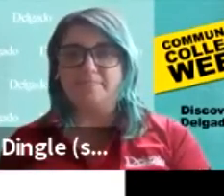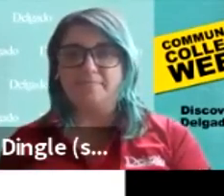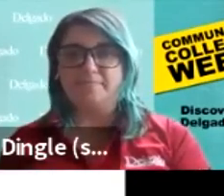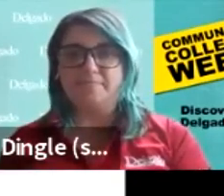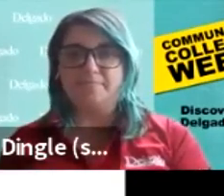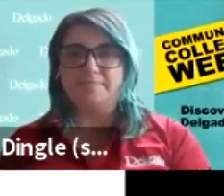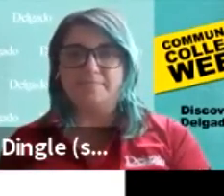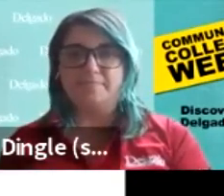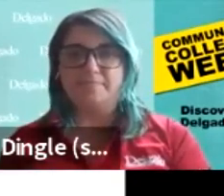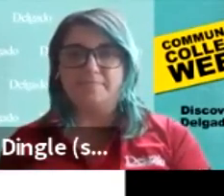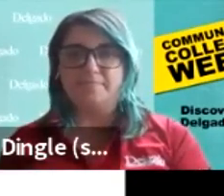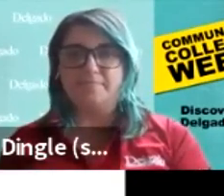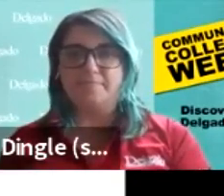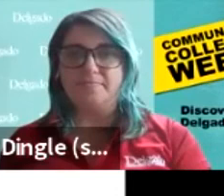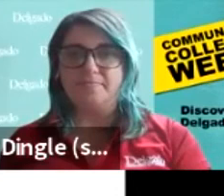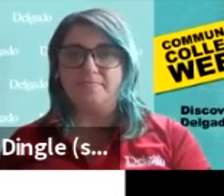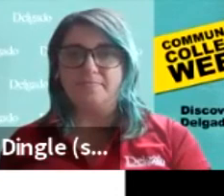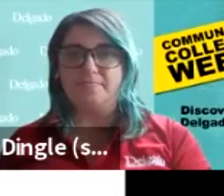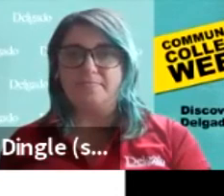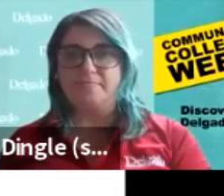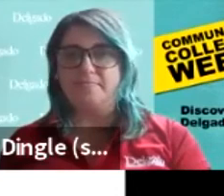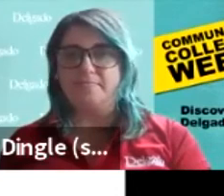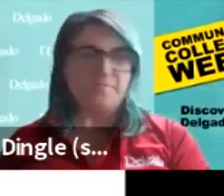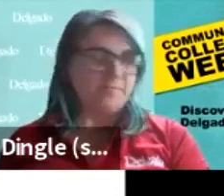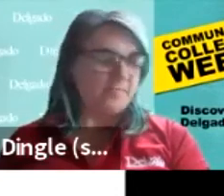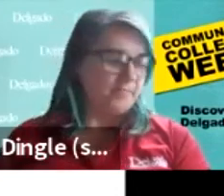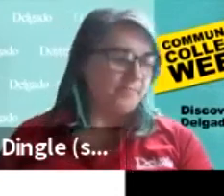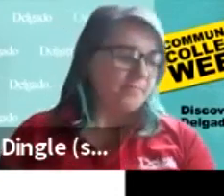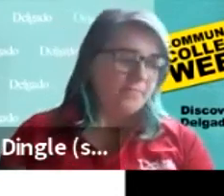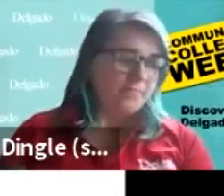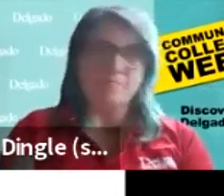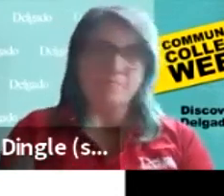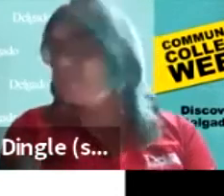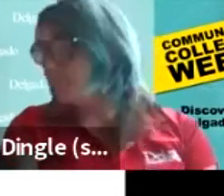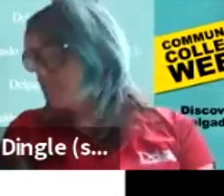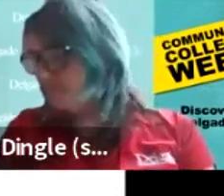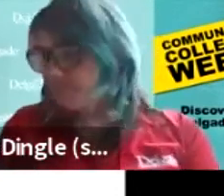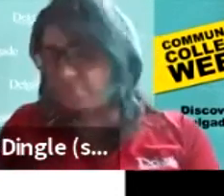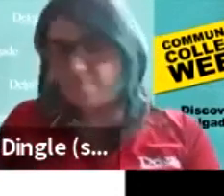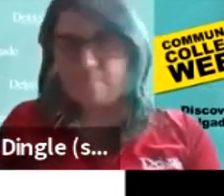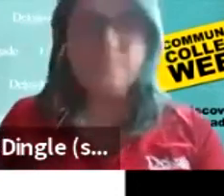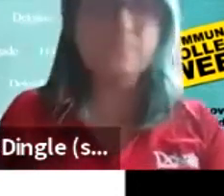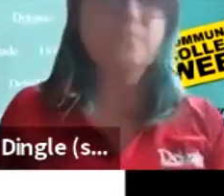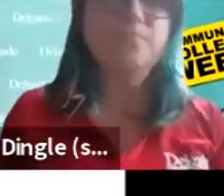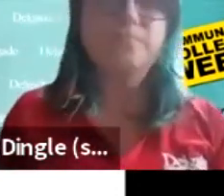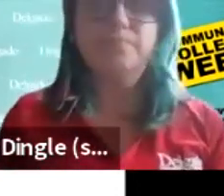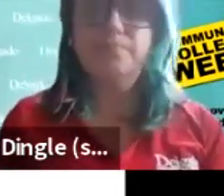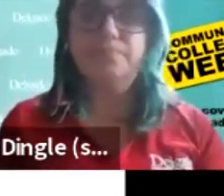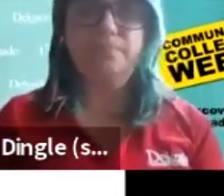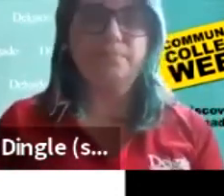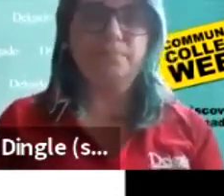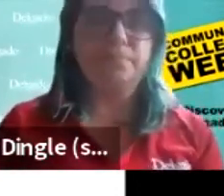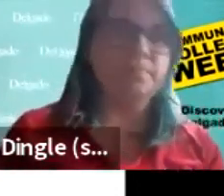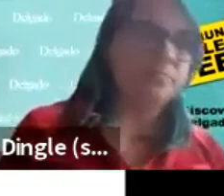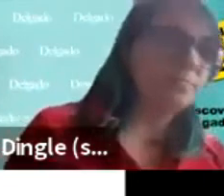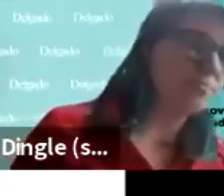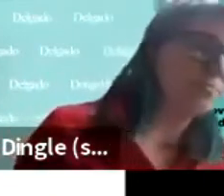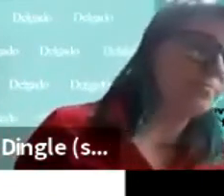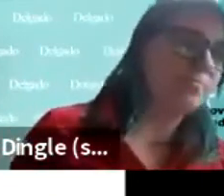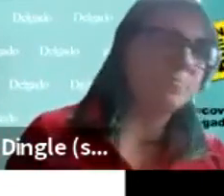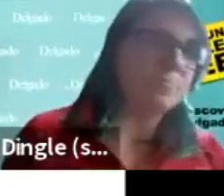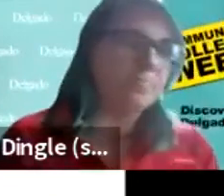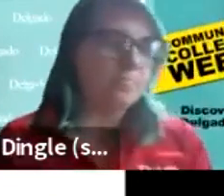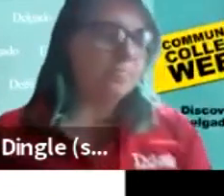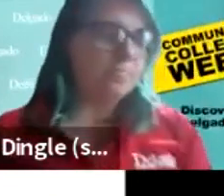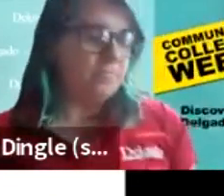cultural aspects, French is the third most common language used in international business and organizations, such as the United